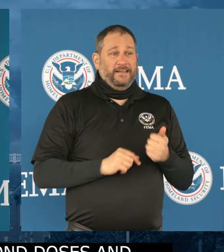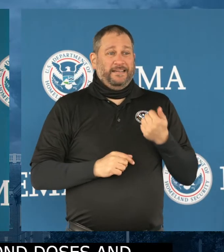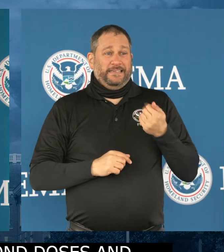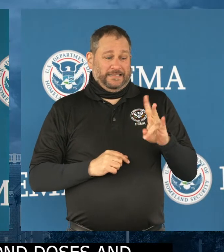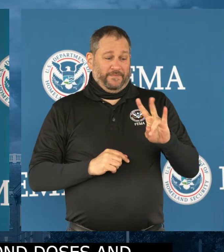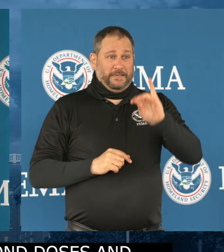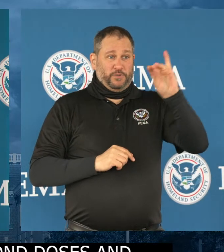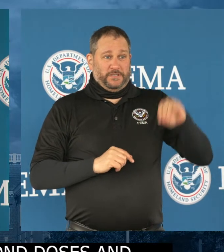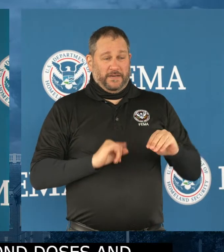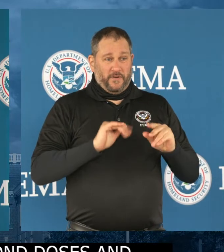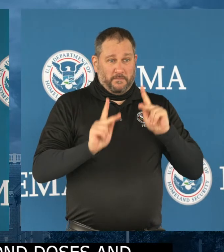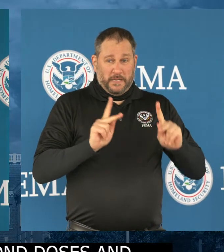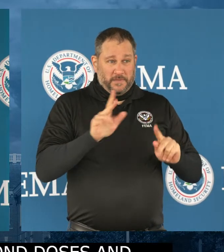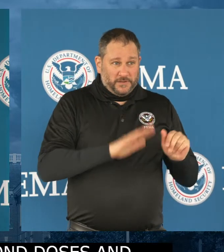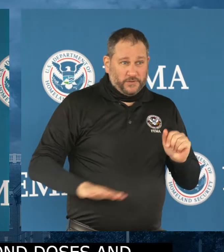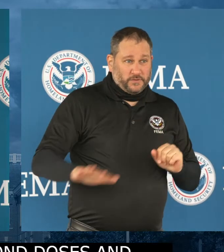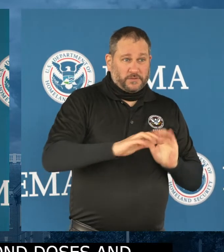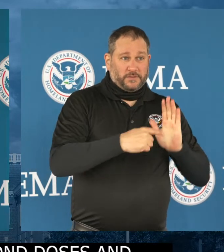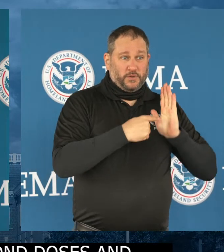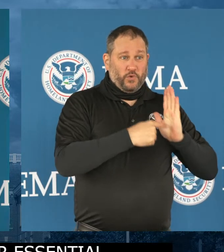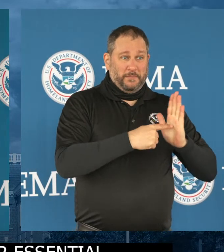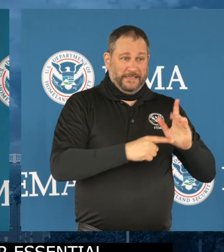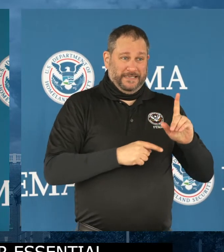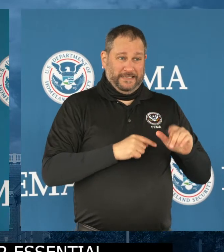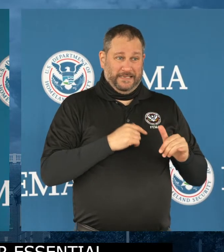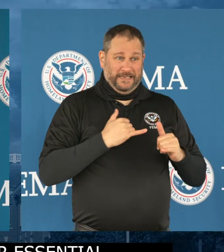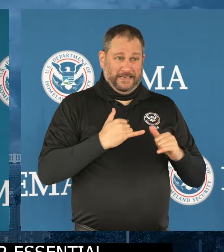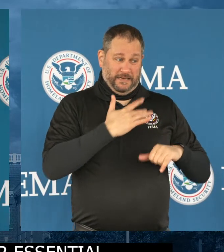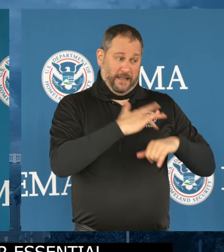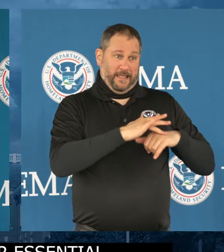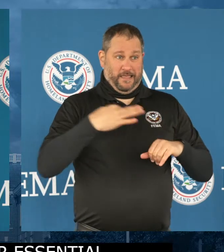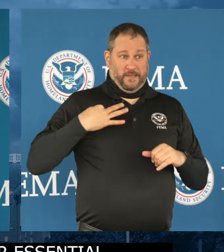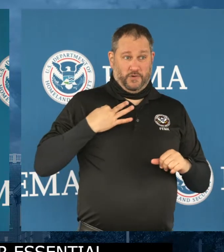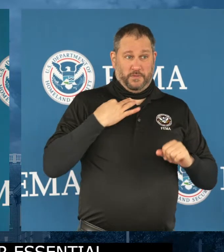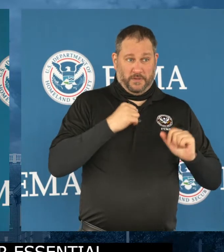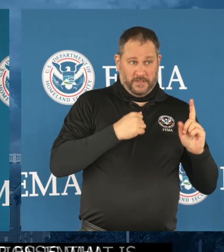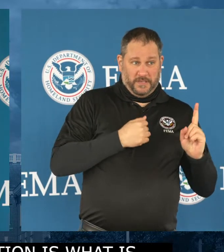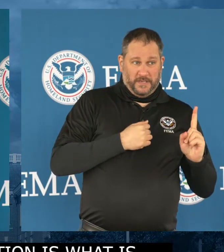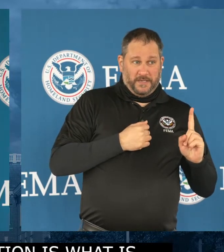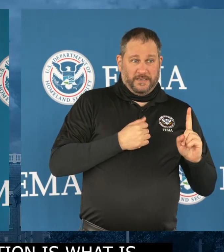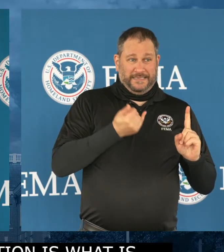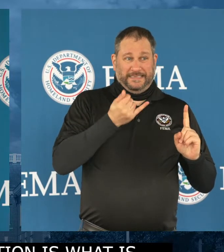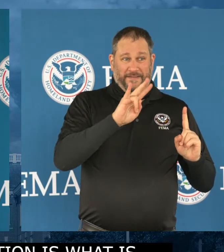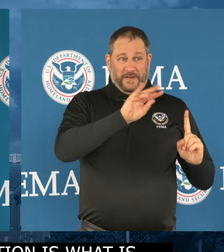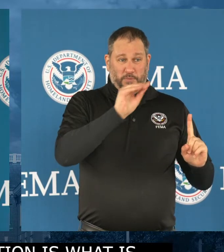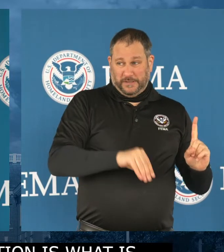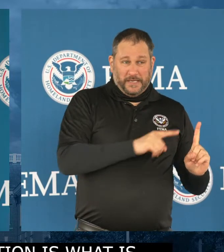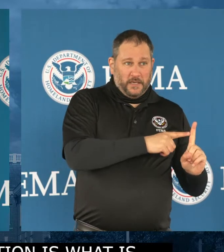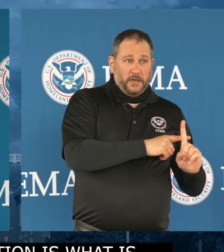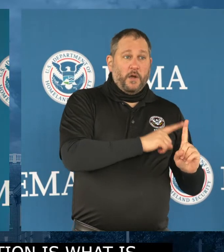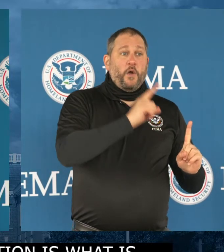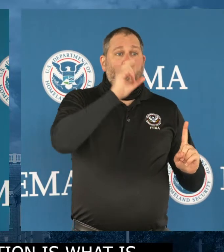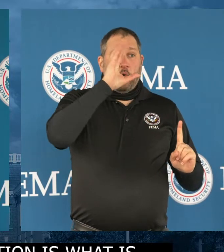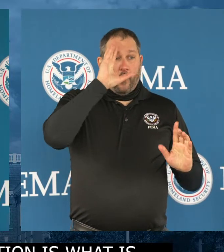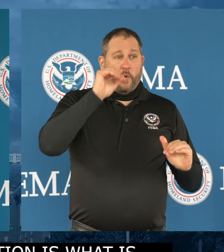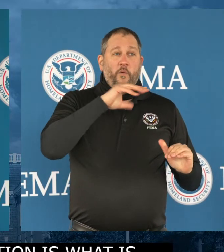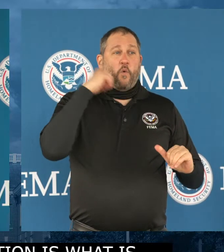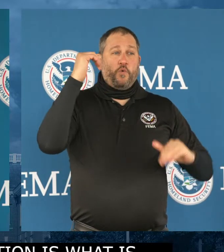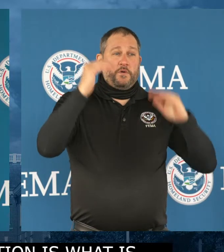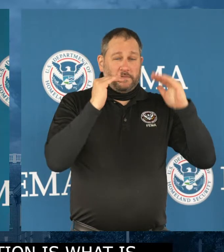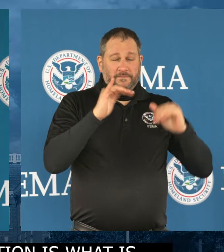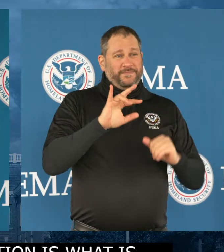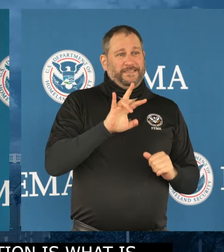what's represented by those of the eligible population. That is the adults. About